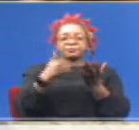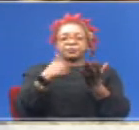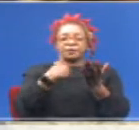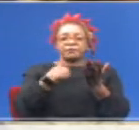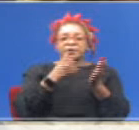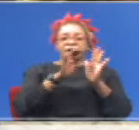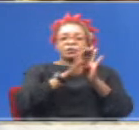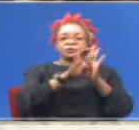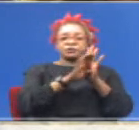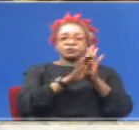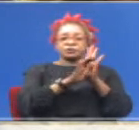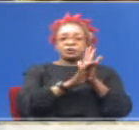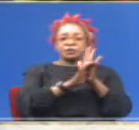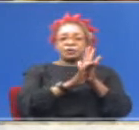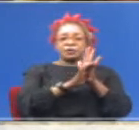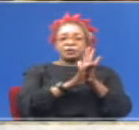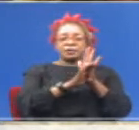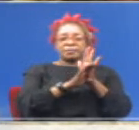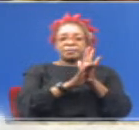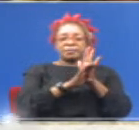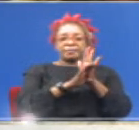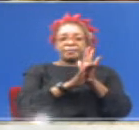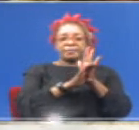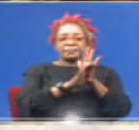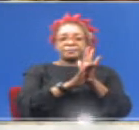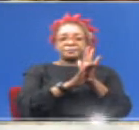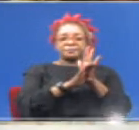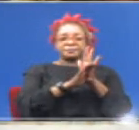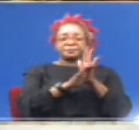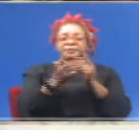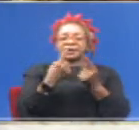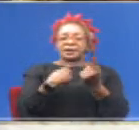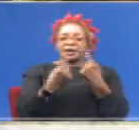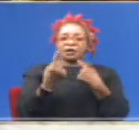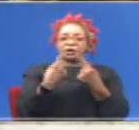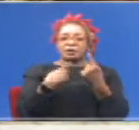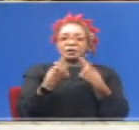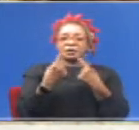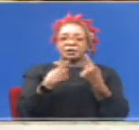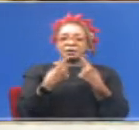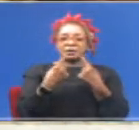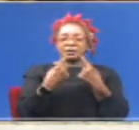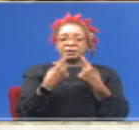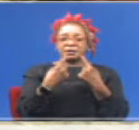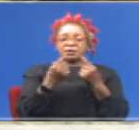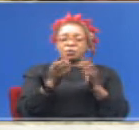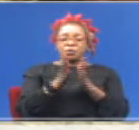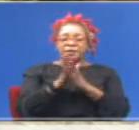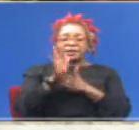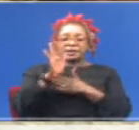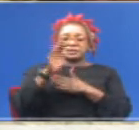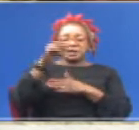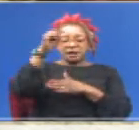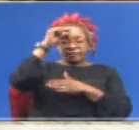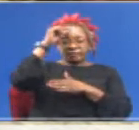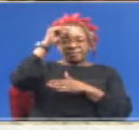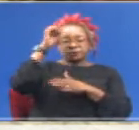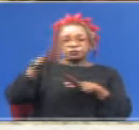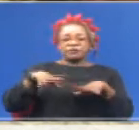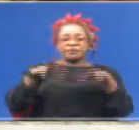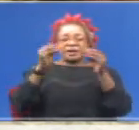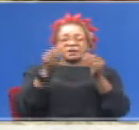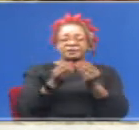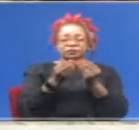constitutional, open-ended and binding dialogue with this government to find a resolution to